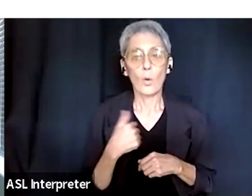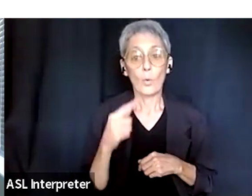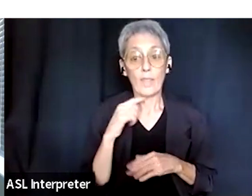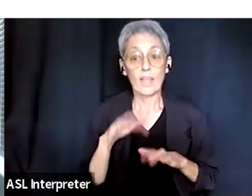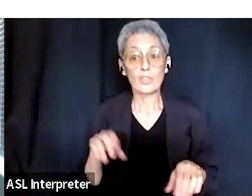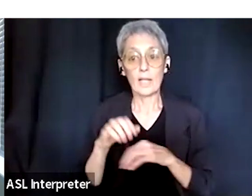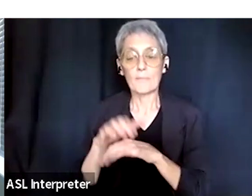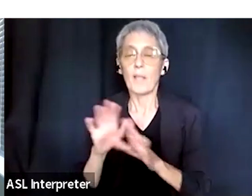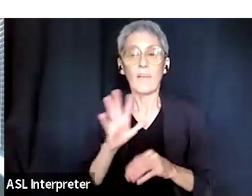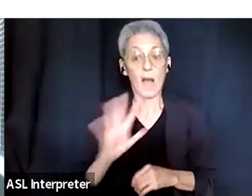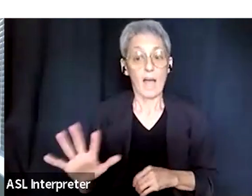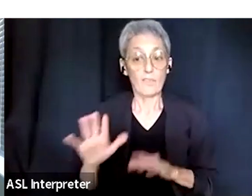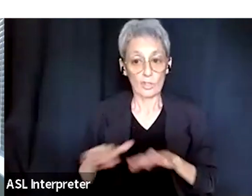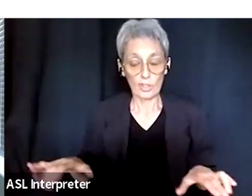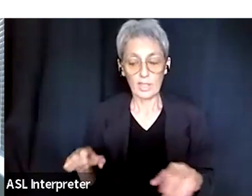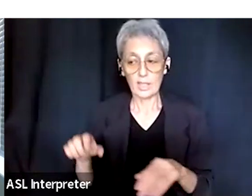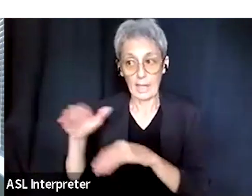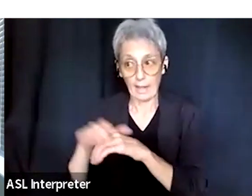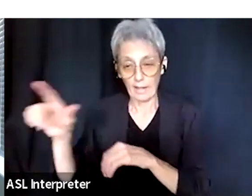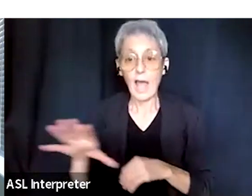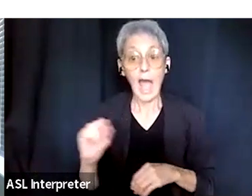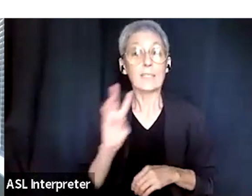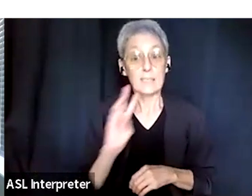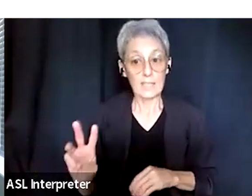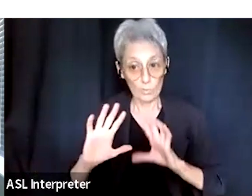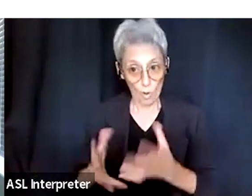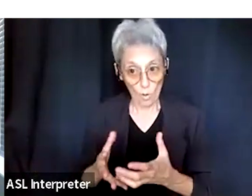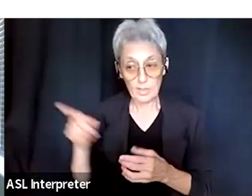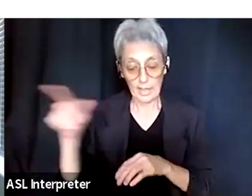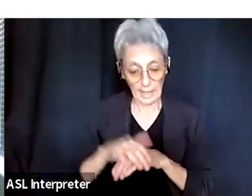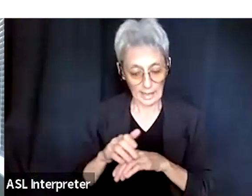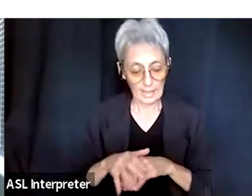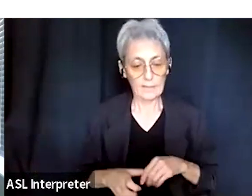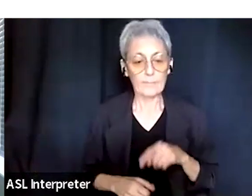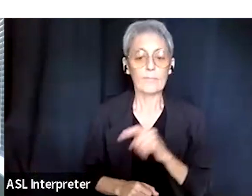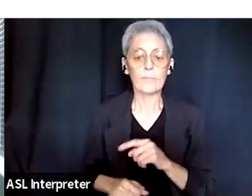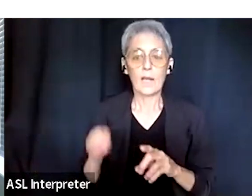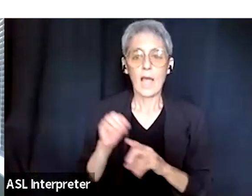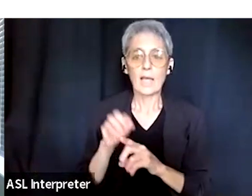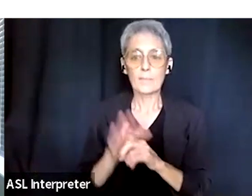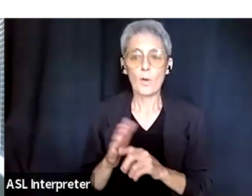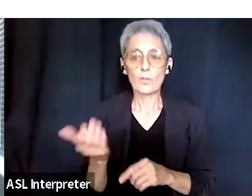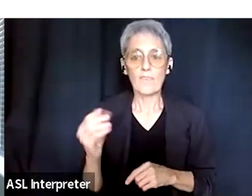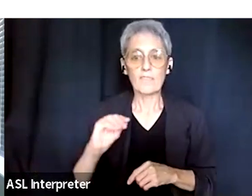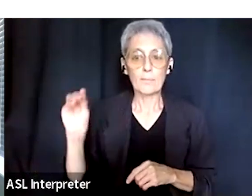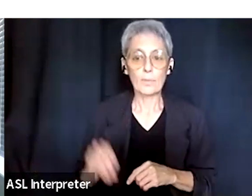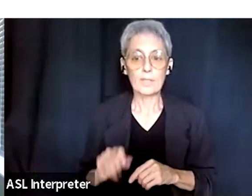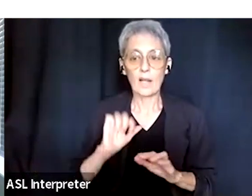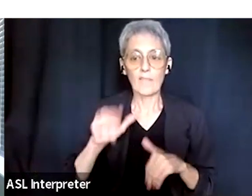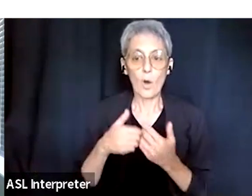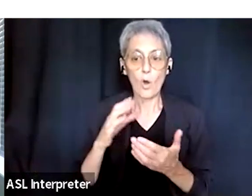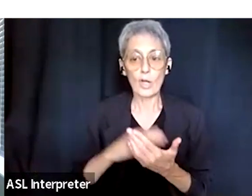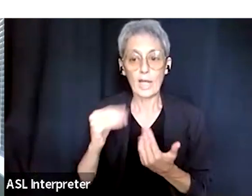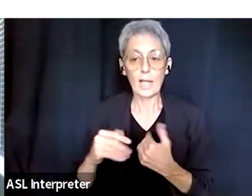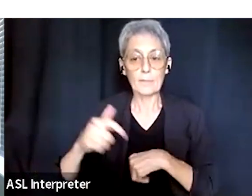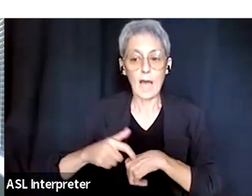5-year-olds in England and 6-year-olds in England, are exposed to 15% of their whole curriculum time. This